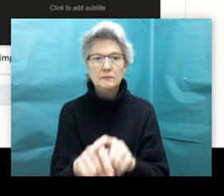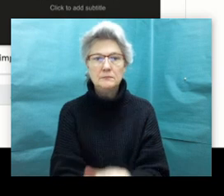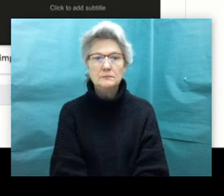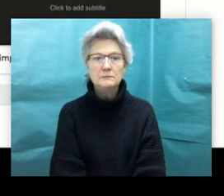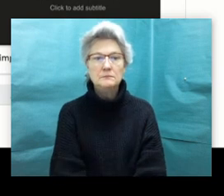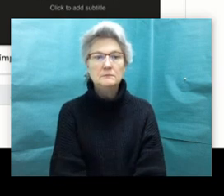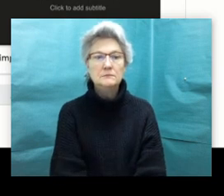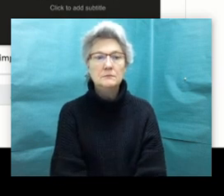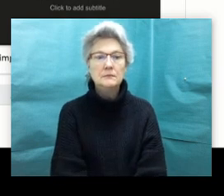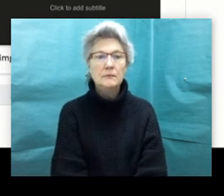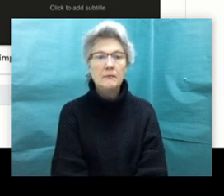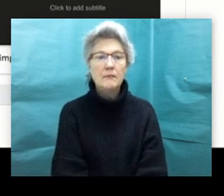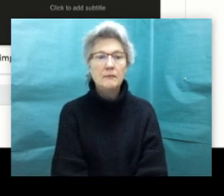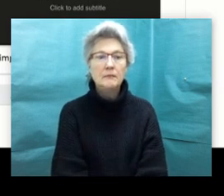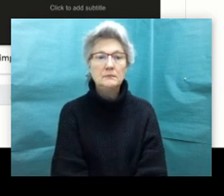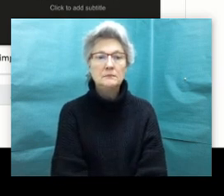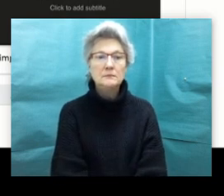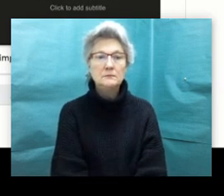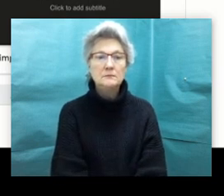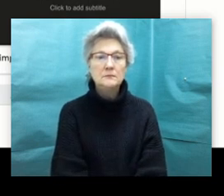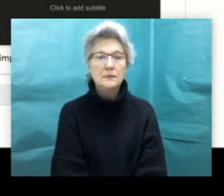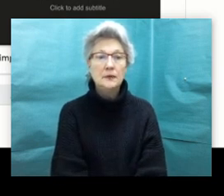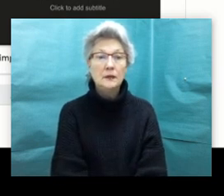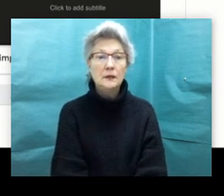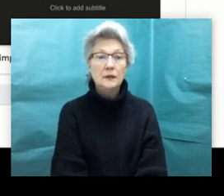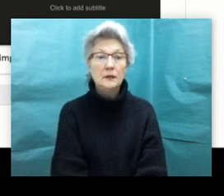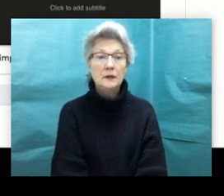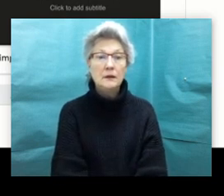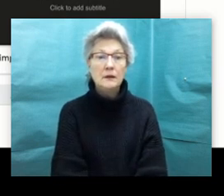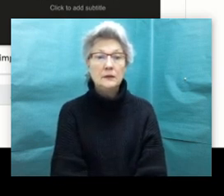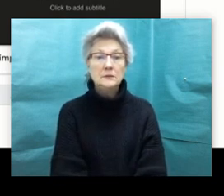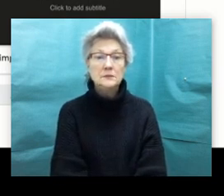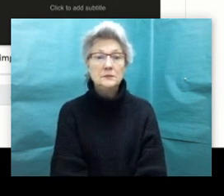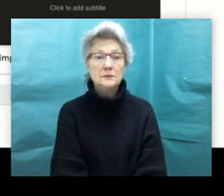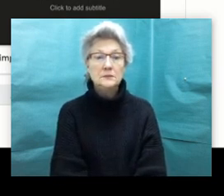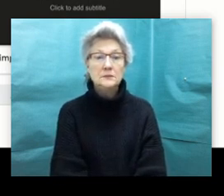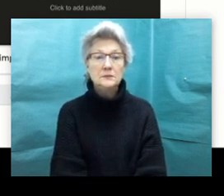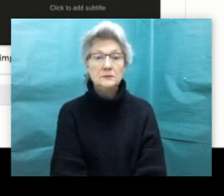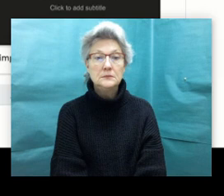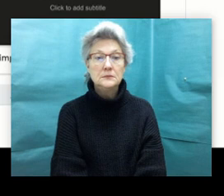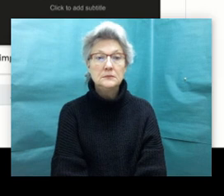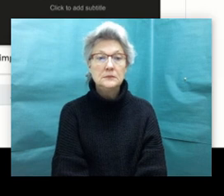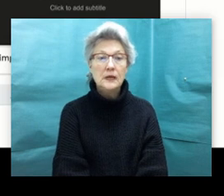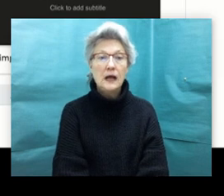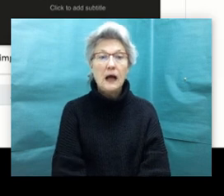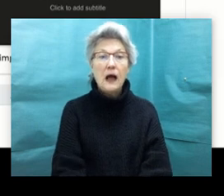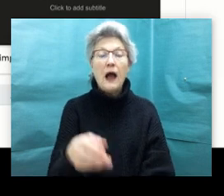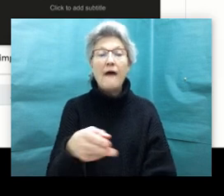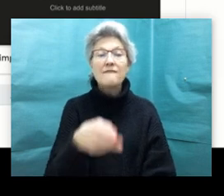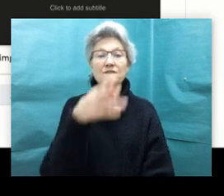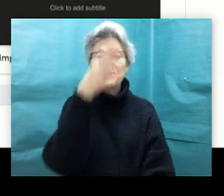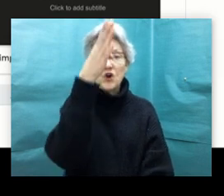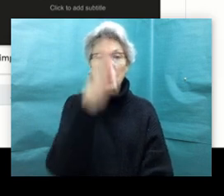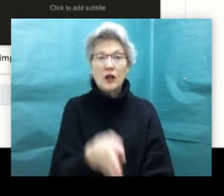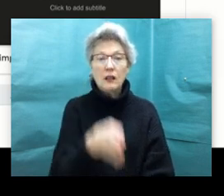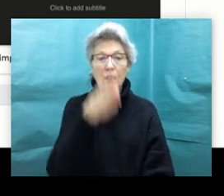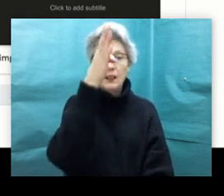can actually copy and paste this line if that's easier for me. So let's try a vertical line of symmetry.